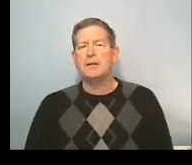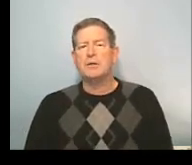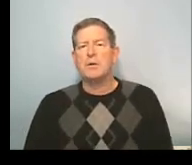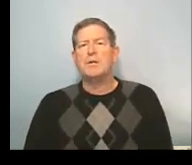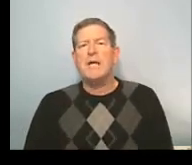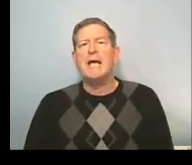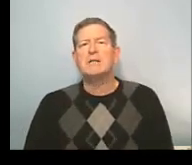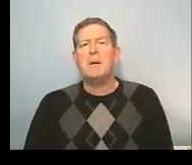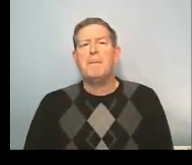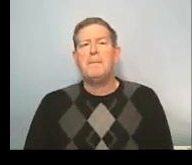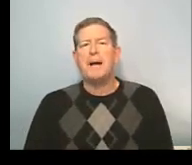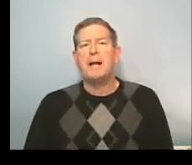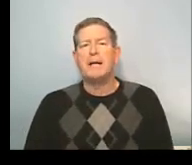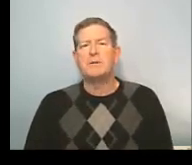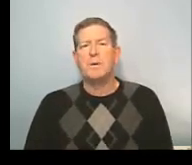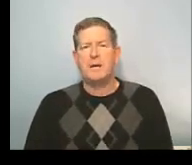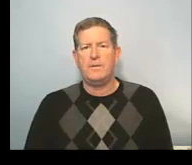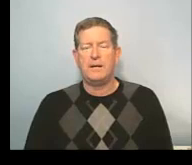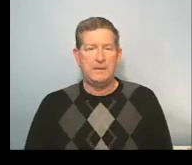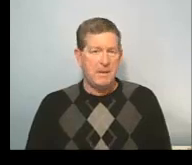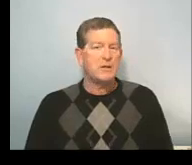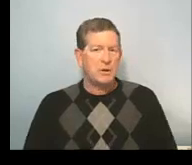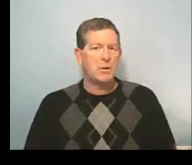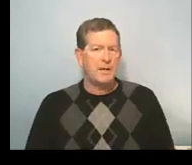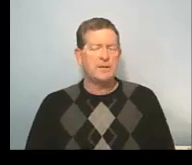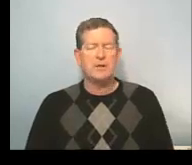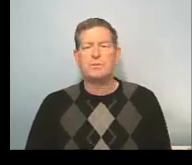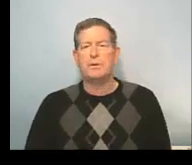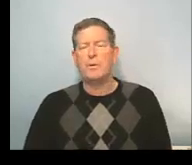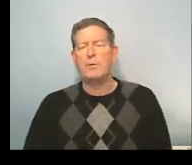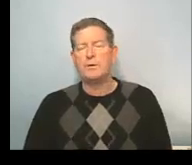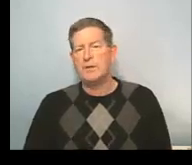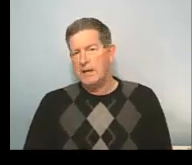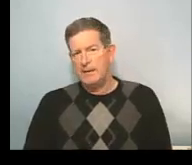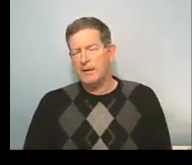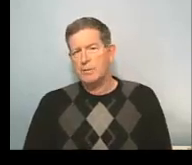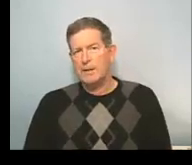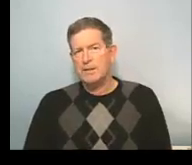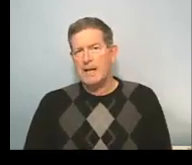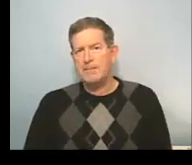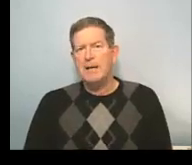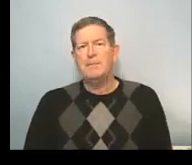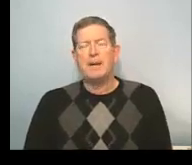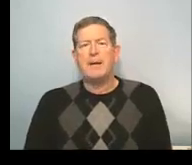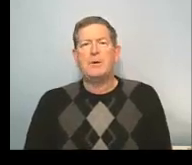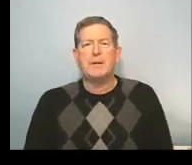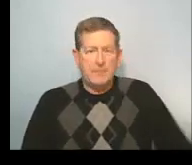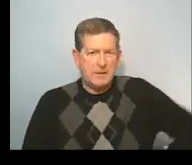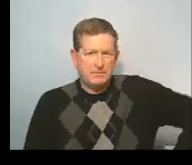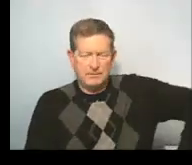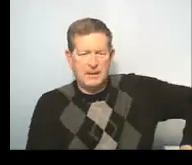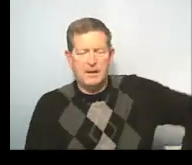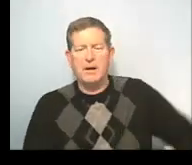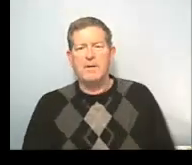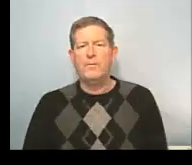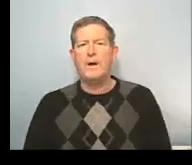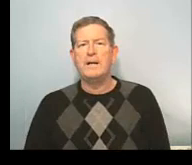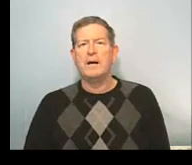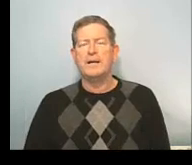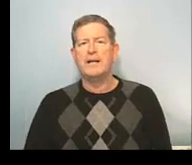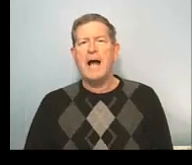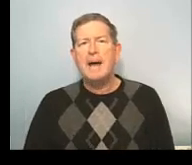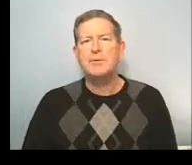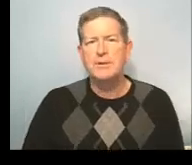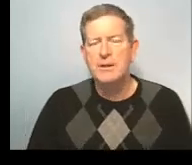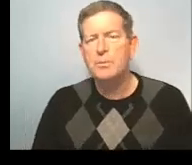son 10 para las 9 in Mexico. That's a way in which they'll express time. But I'm going to